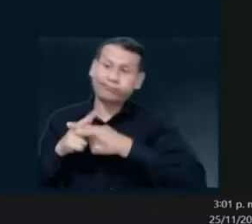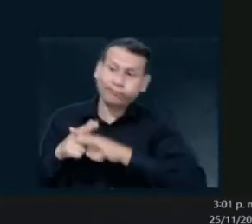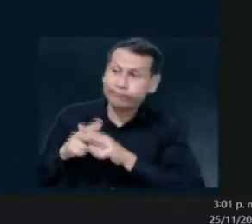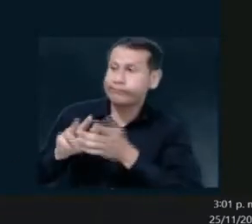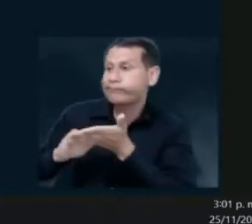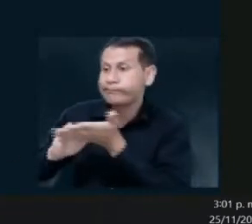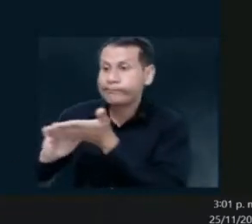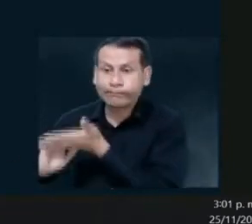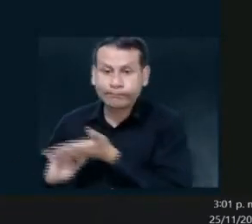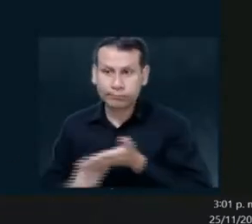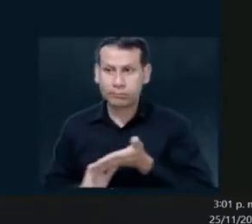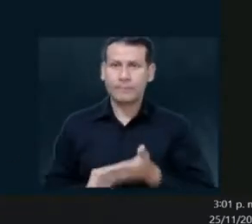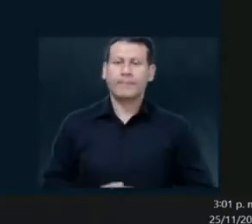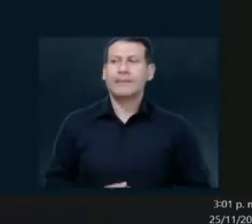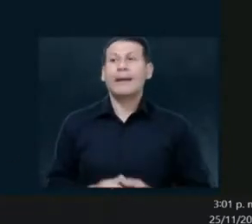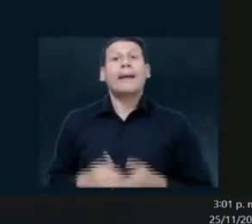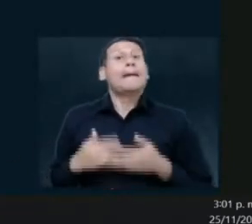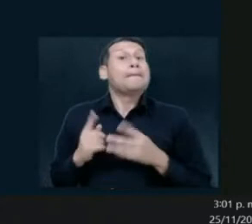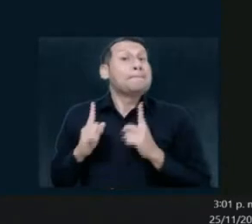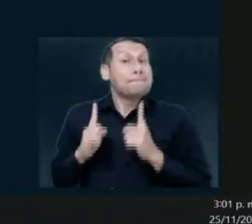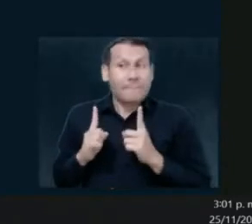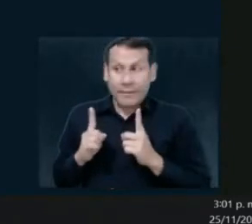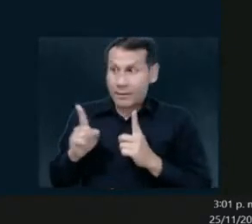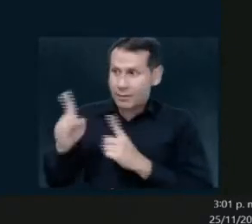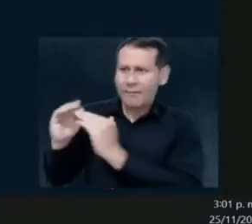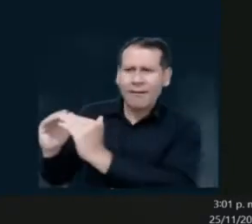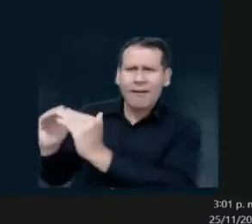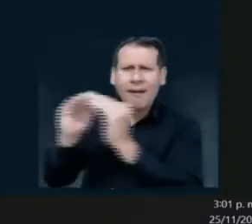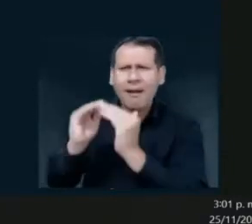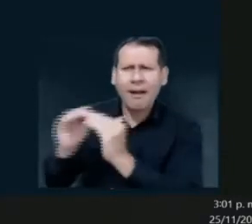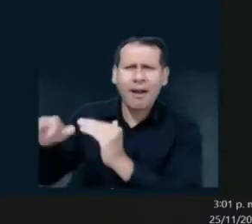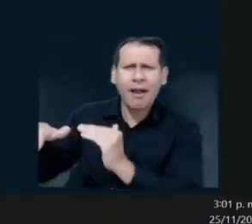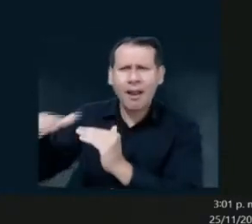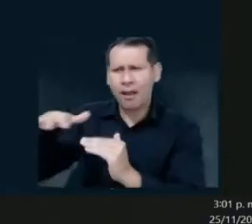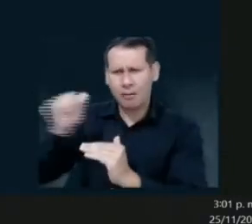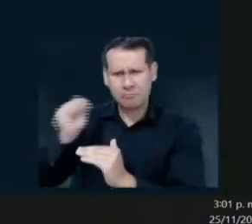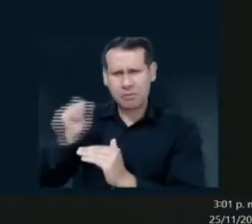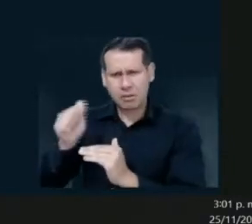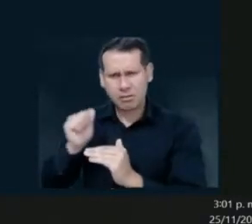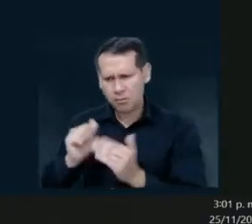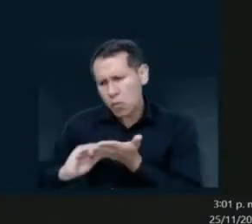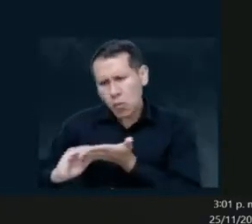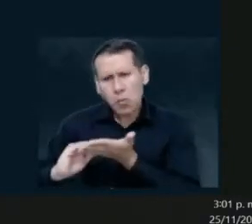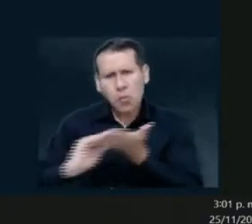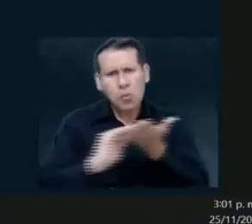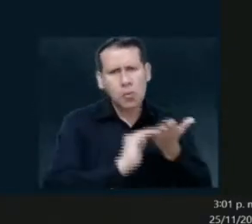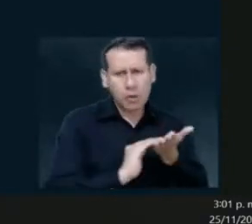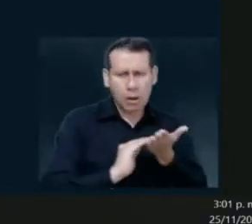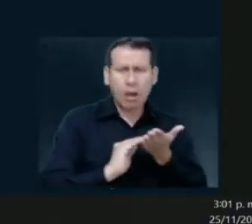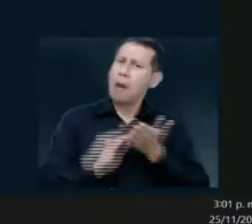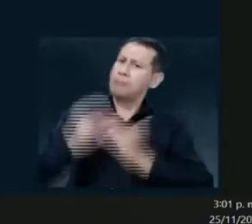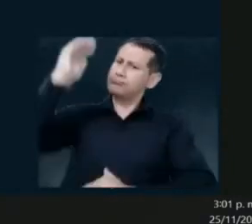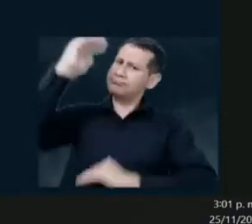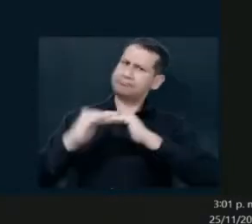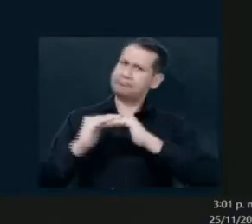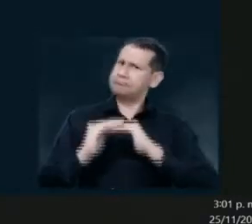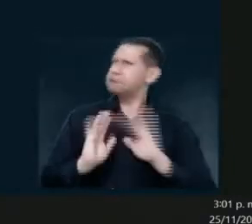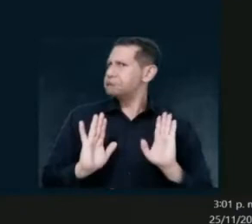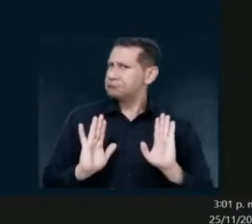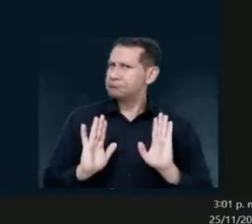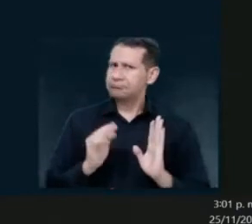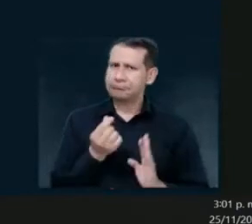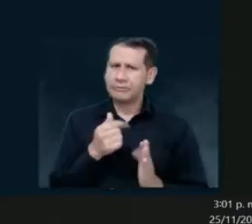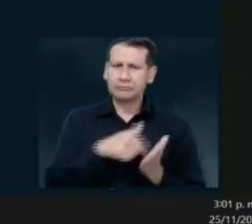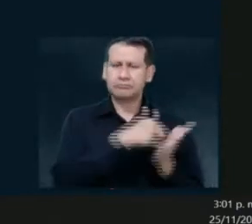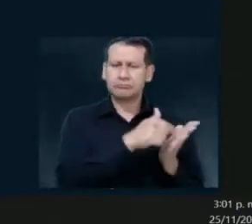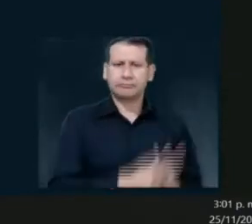and so on, that actually increases theirs. But if their own neighbors are responsible of their own network, those costs just disappear. So we have to find a way